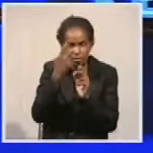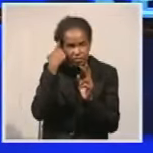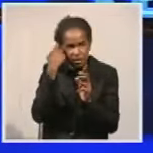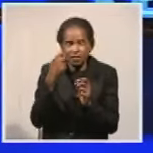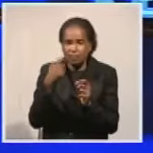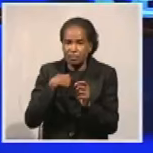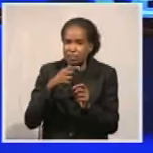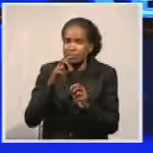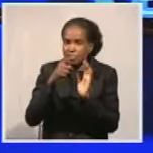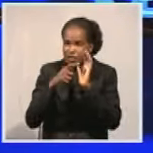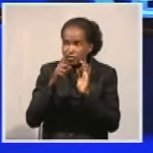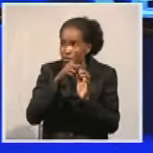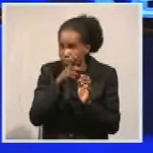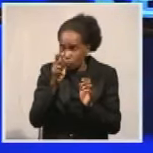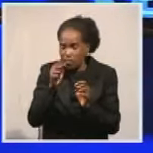as a leader.